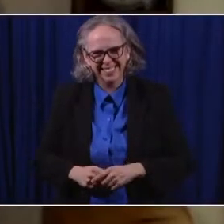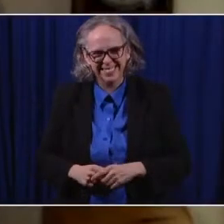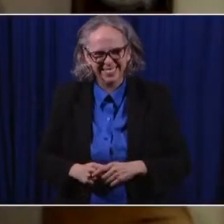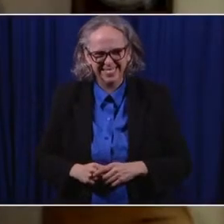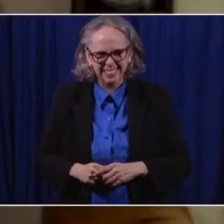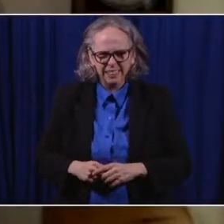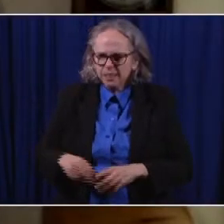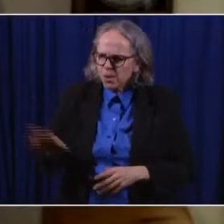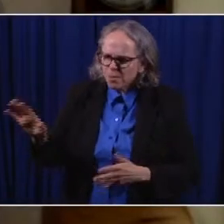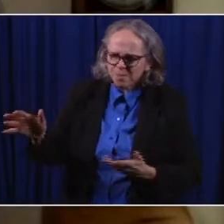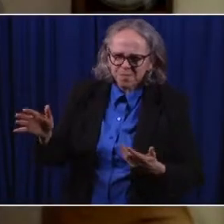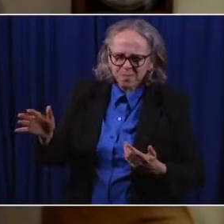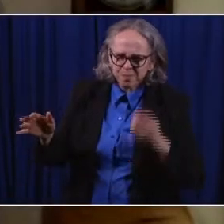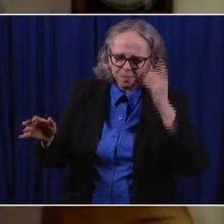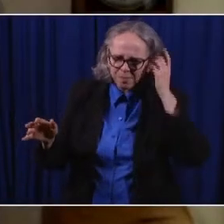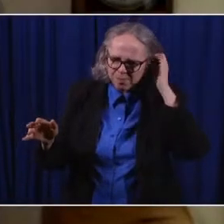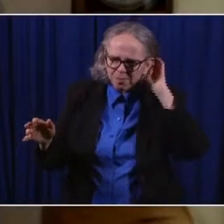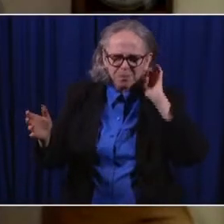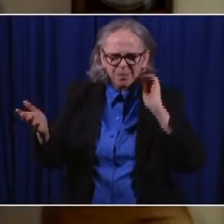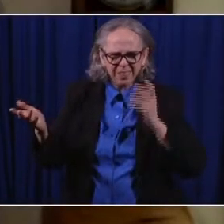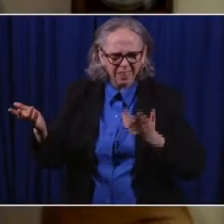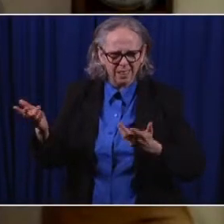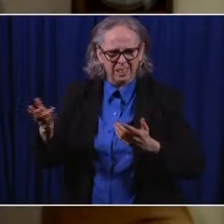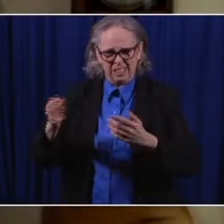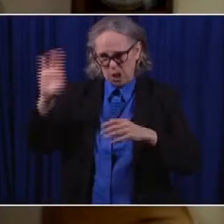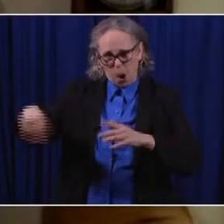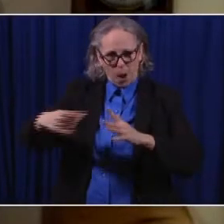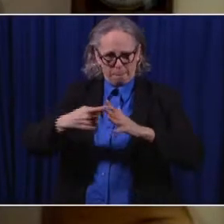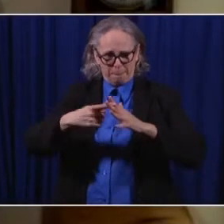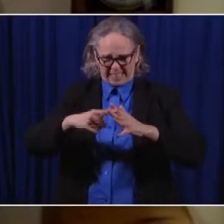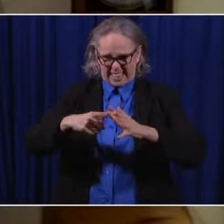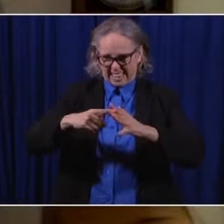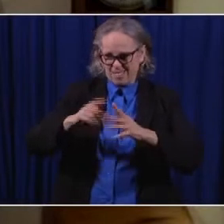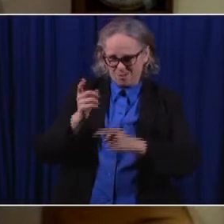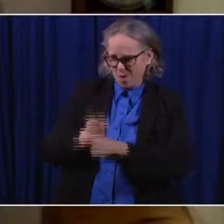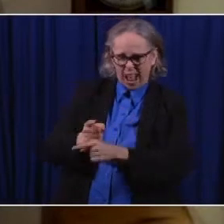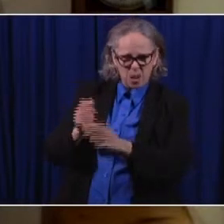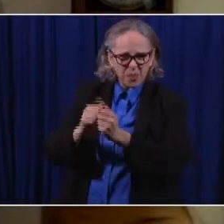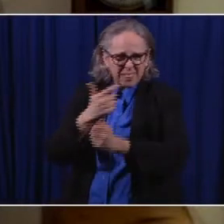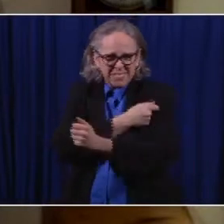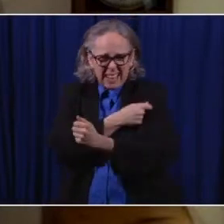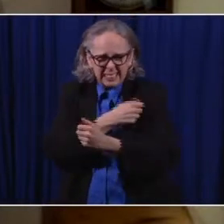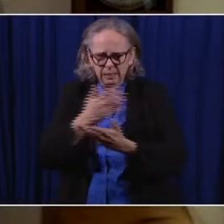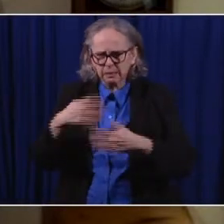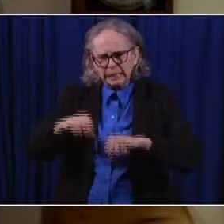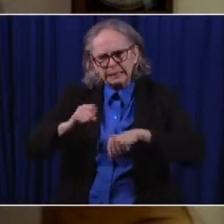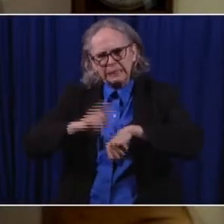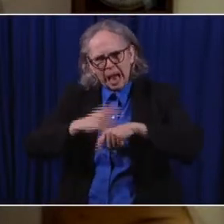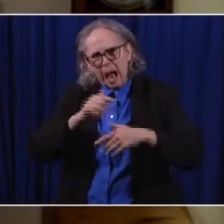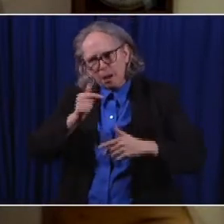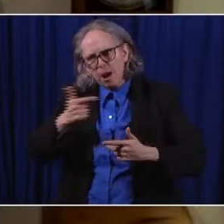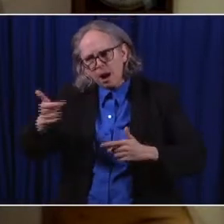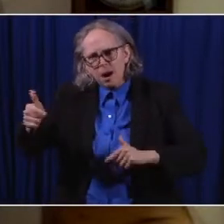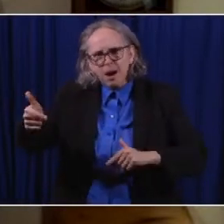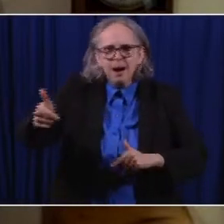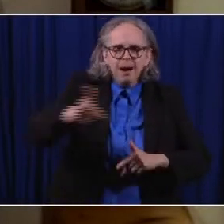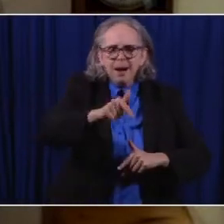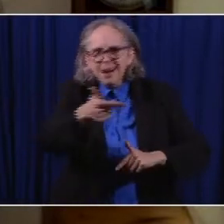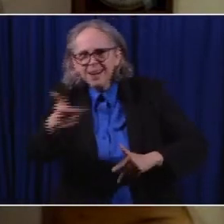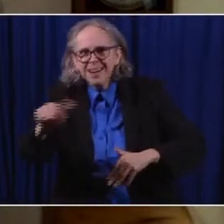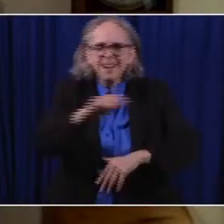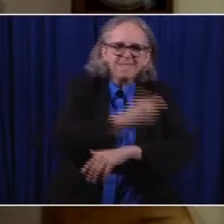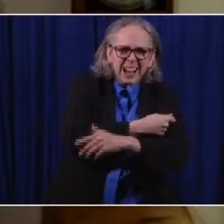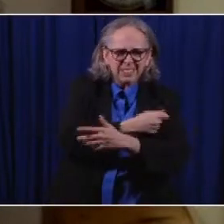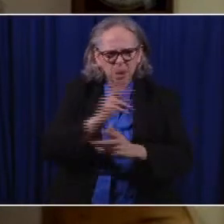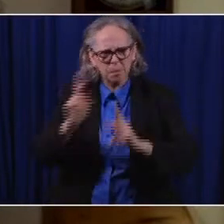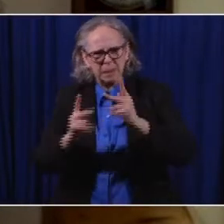this is, Doctor, this is the beginning. We know it's going to take a while to get to the average person out